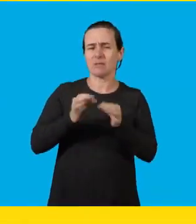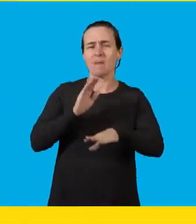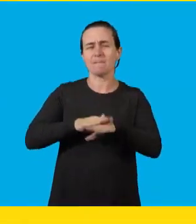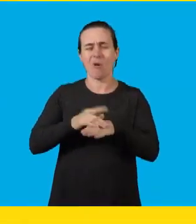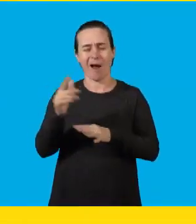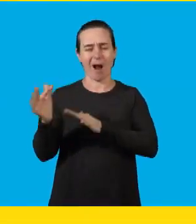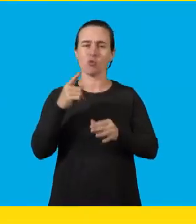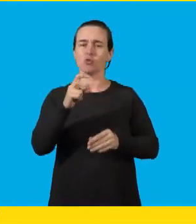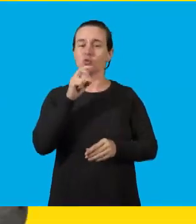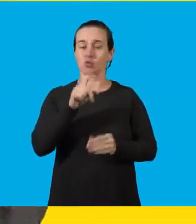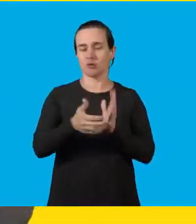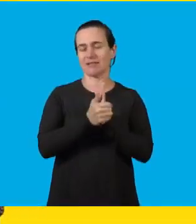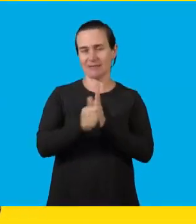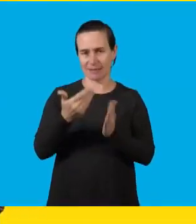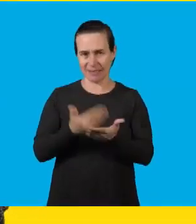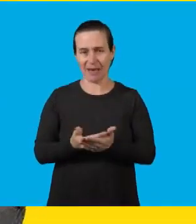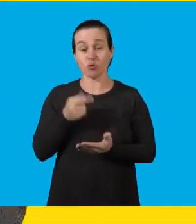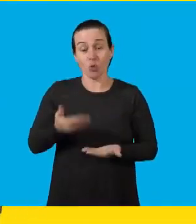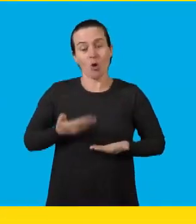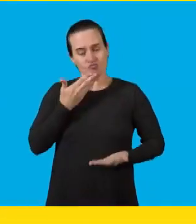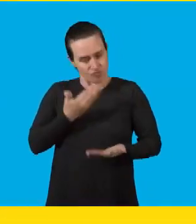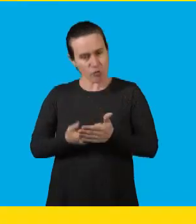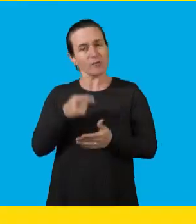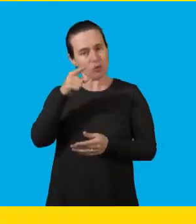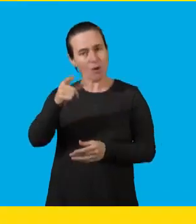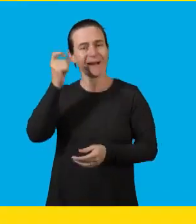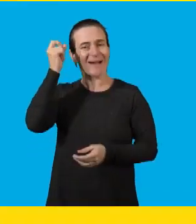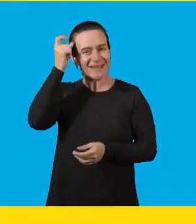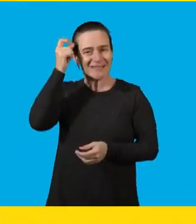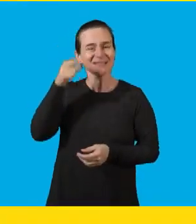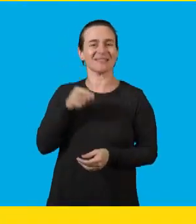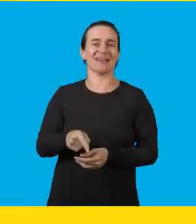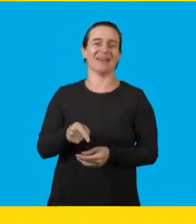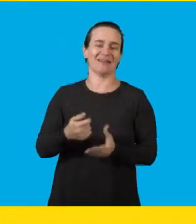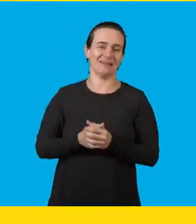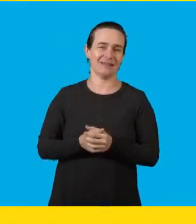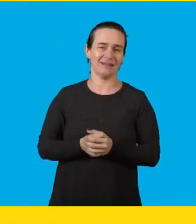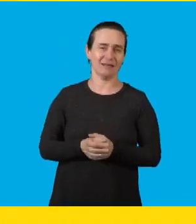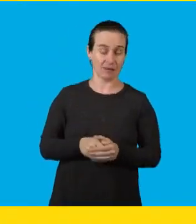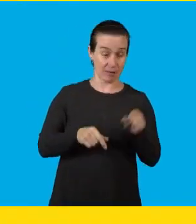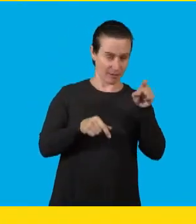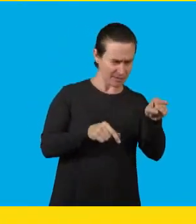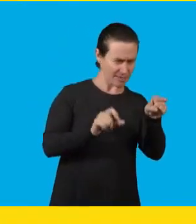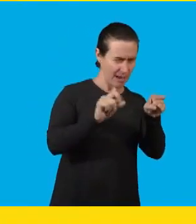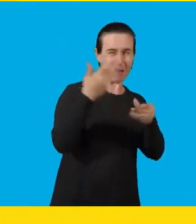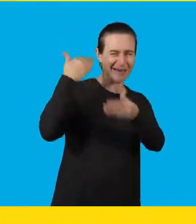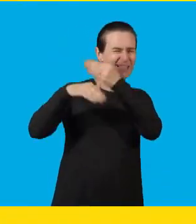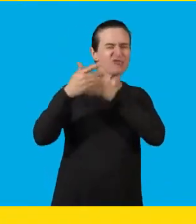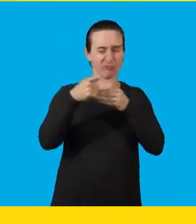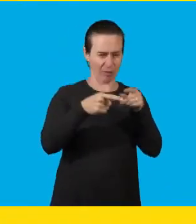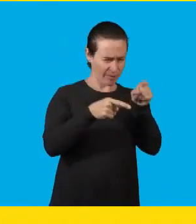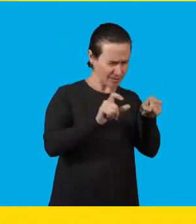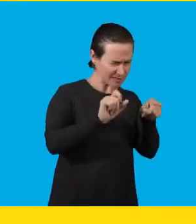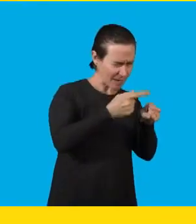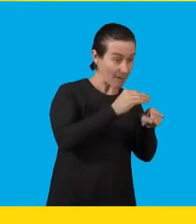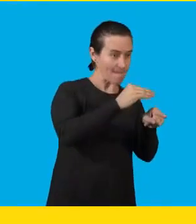how to apply those skills and show the markers and the examiners that you do understand that this is what happened in